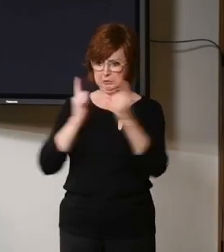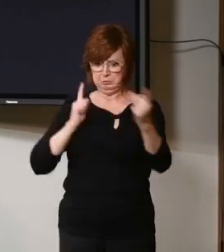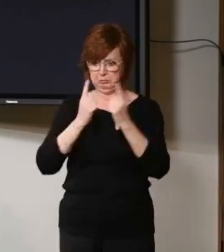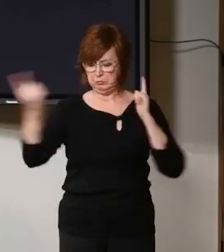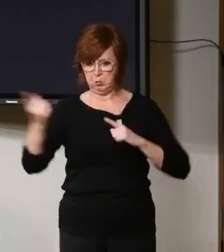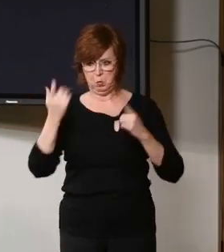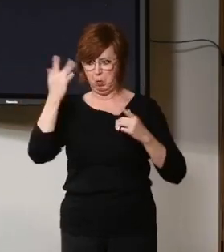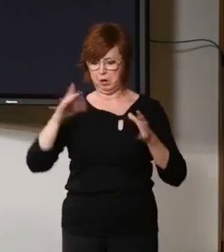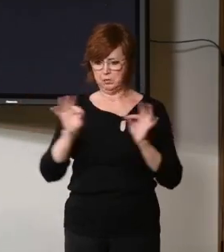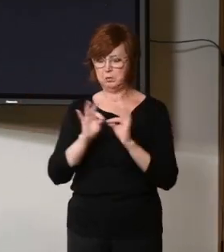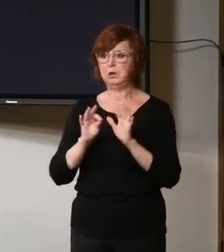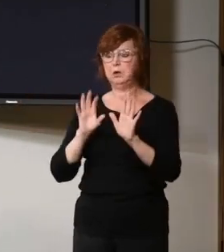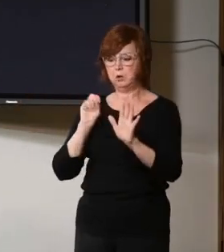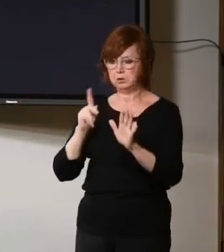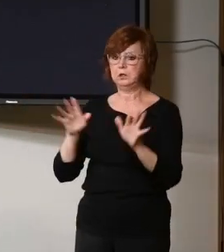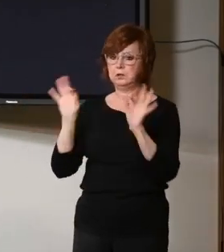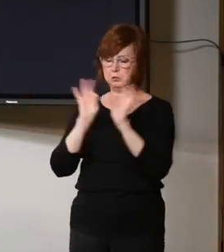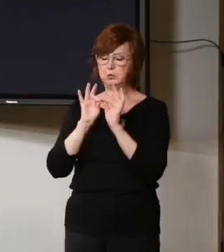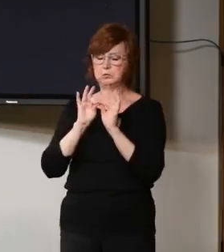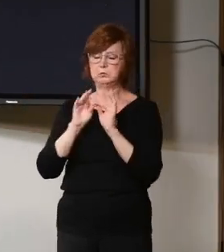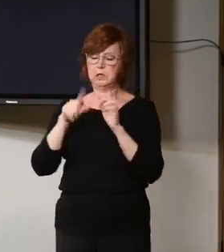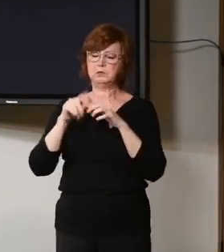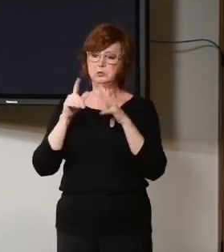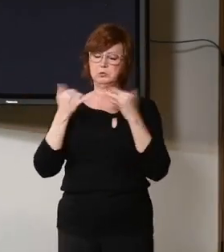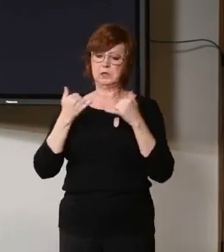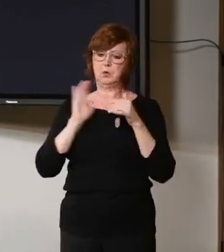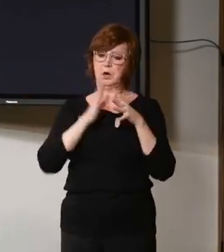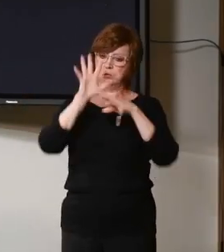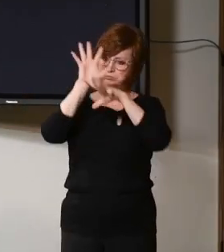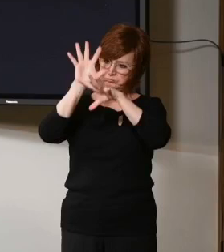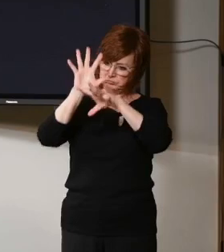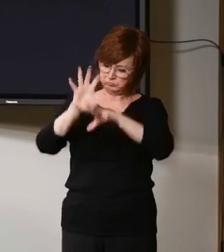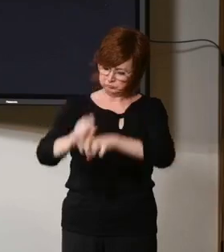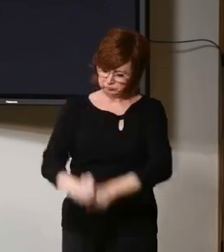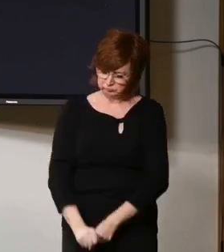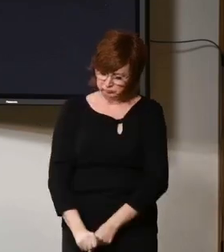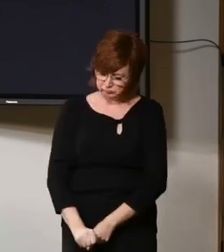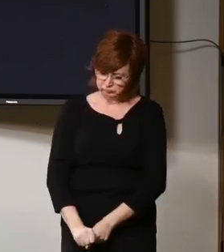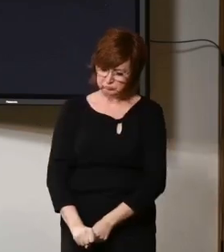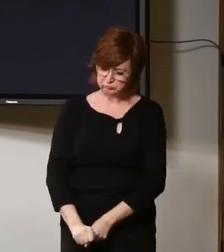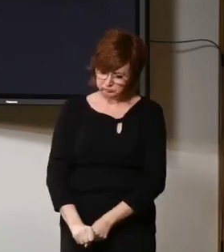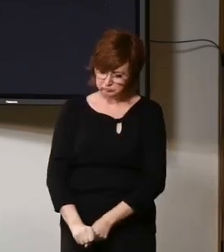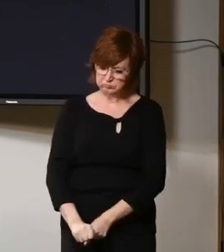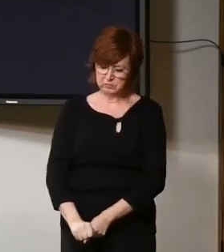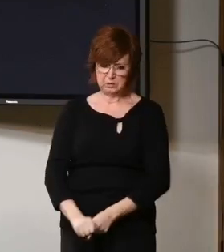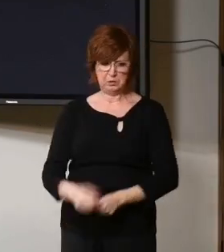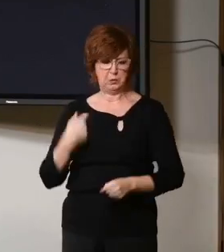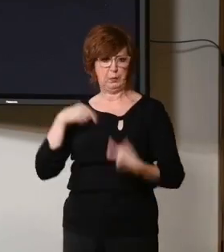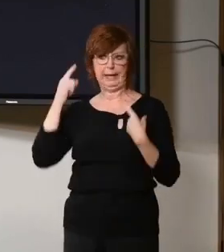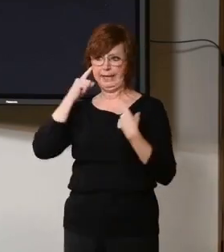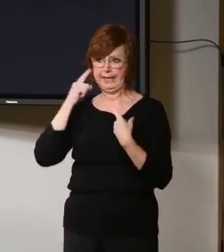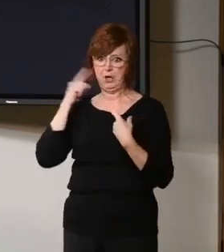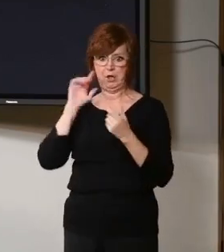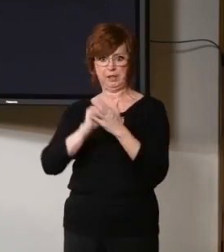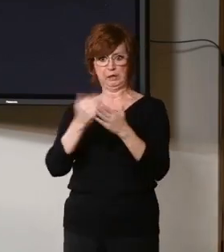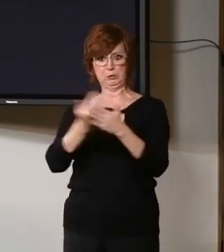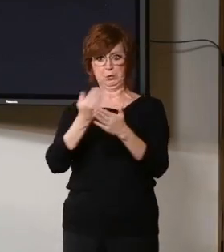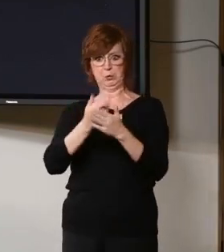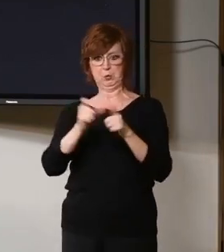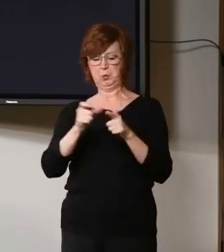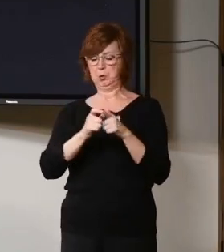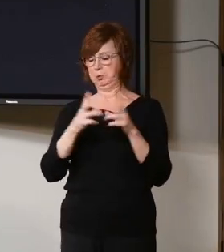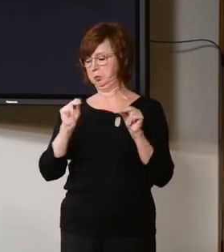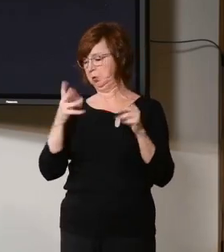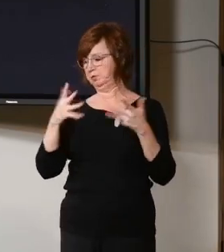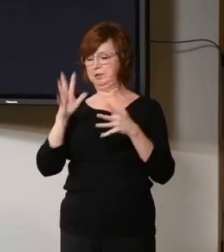really need to now practice as a routine. It's become part of our language now. But we